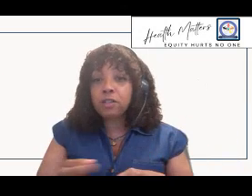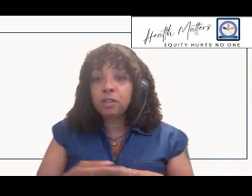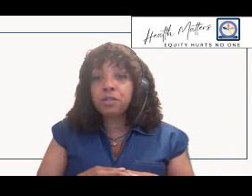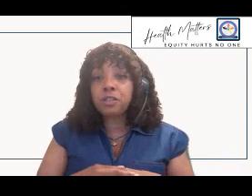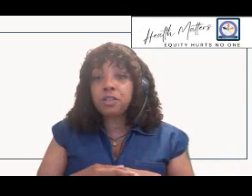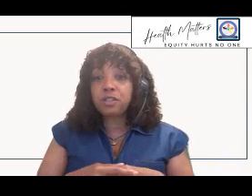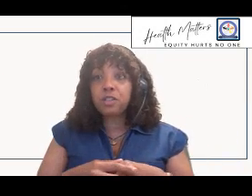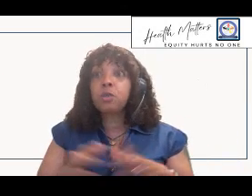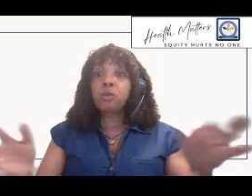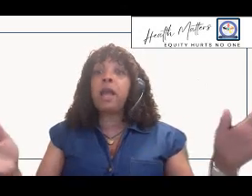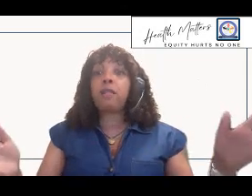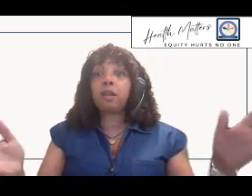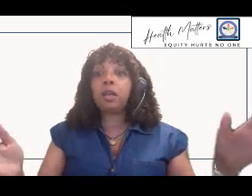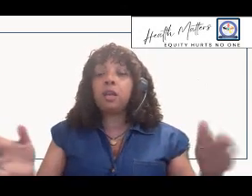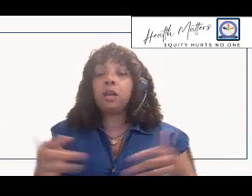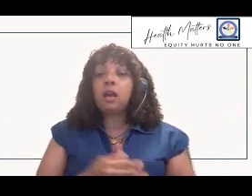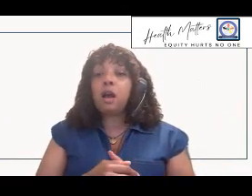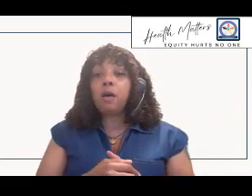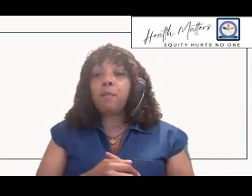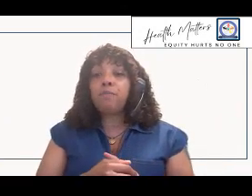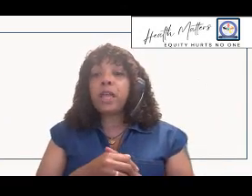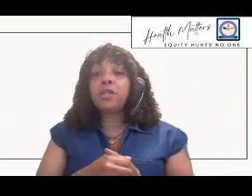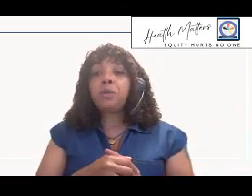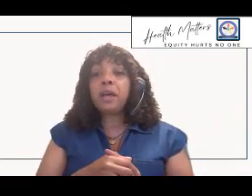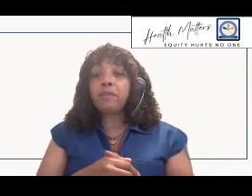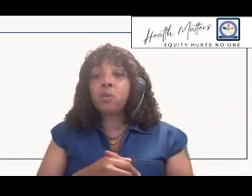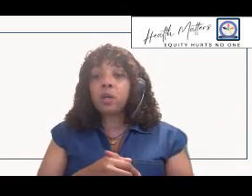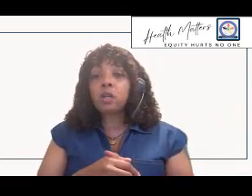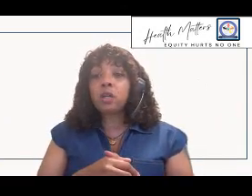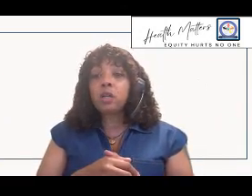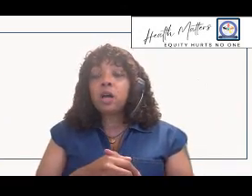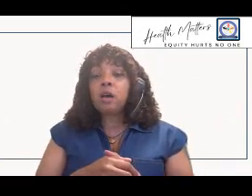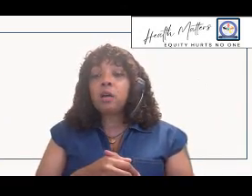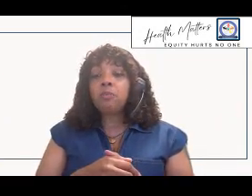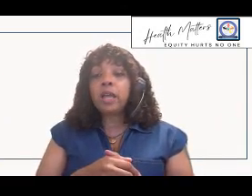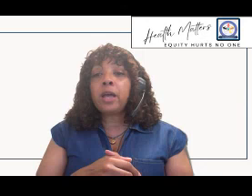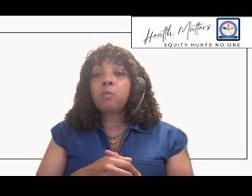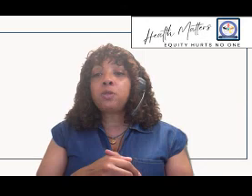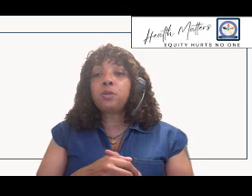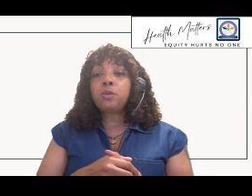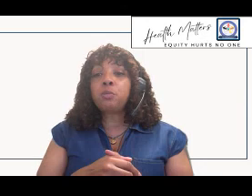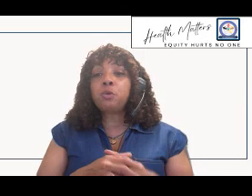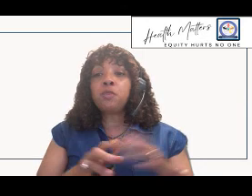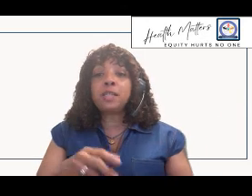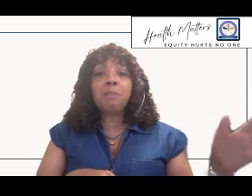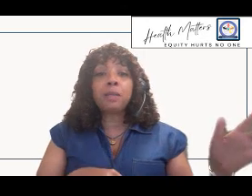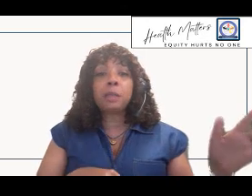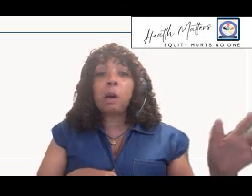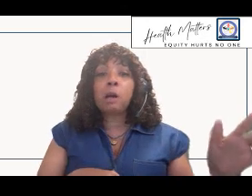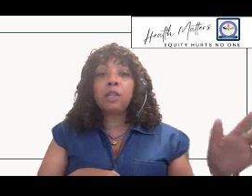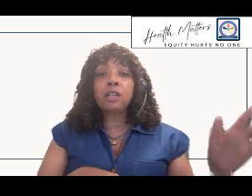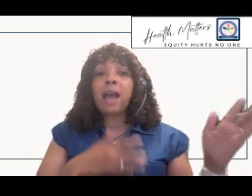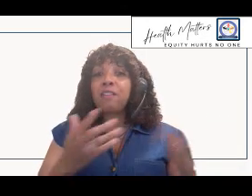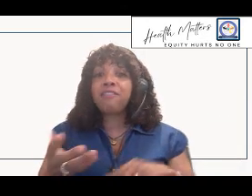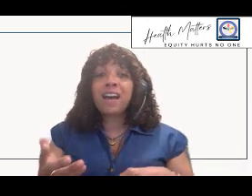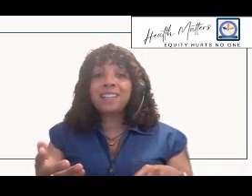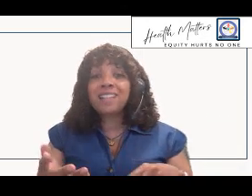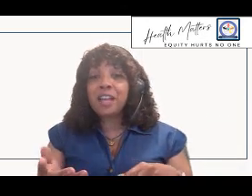draft resolutions to reality. They do the heavy work. They help to move adopted law